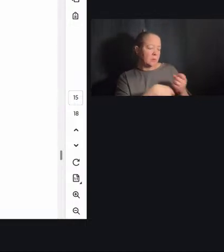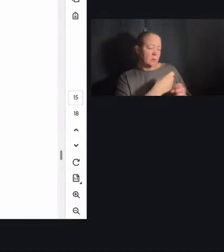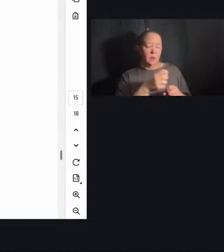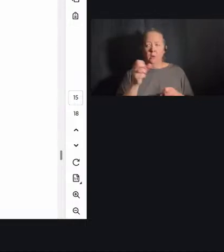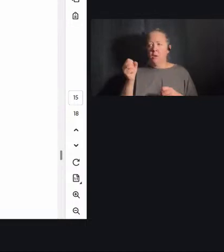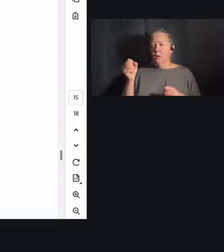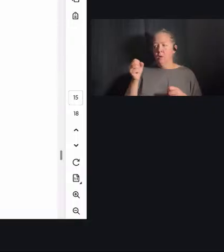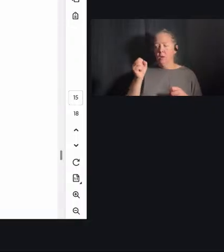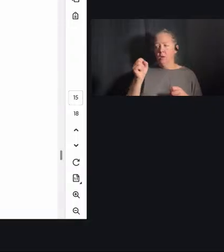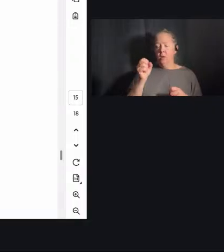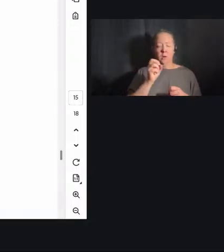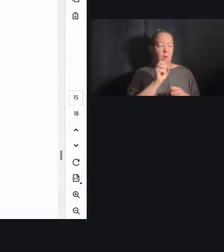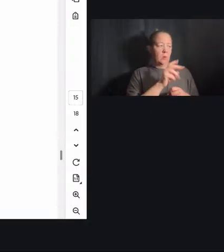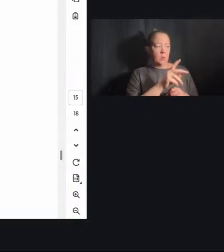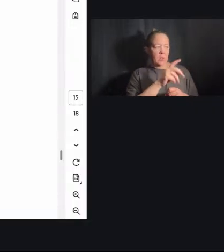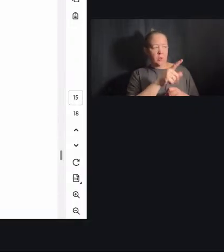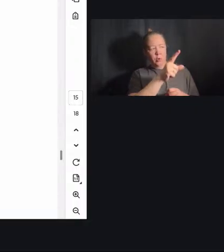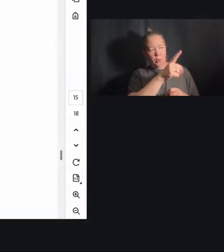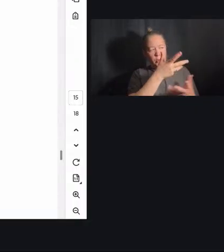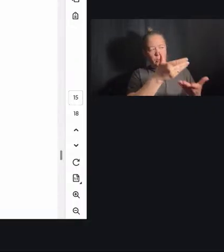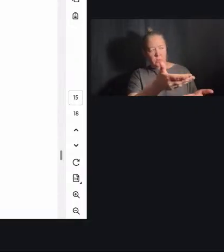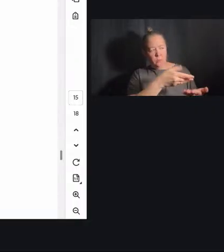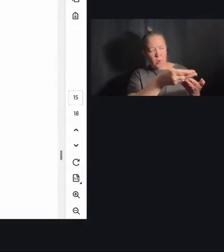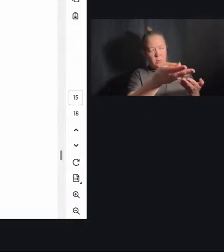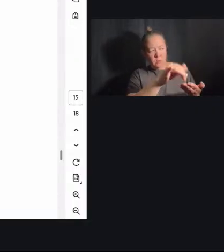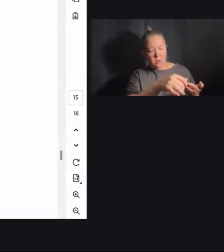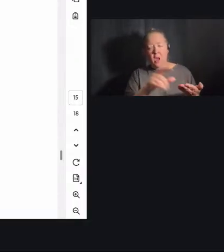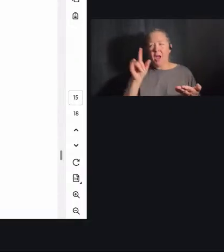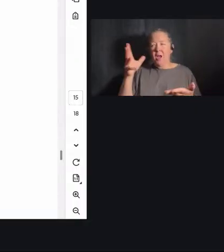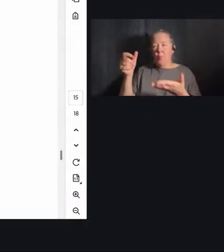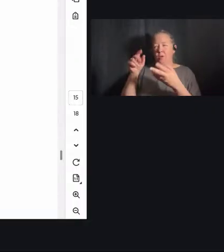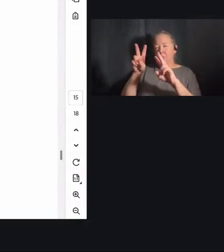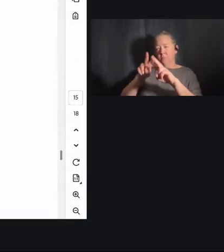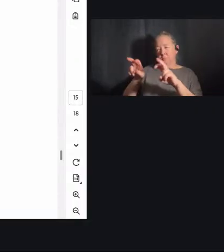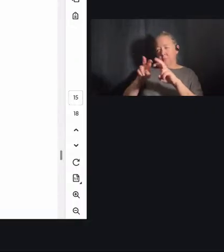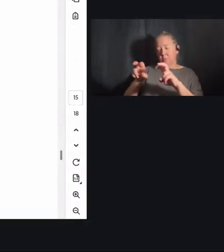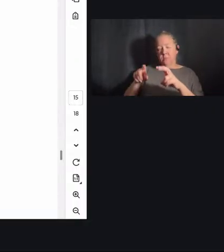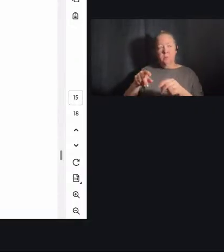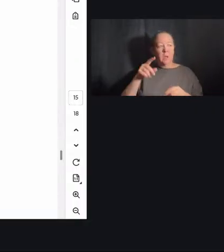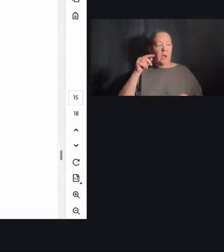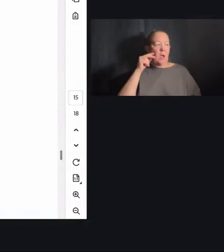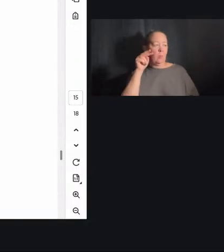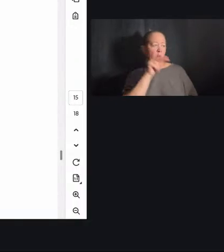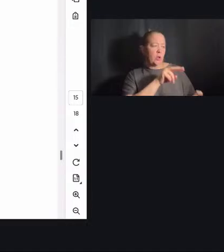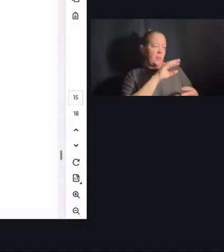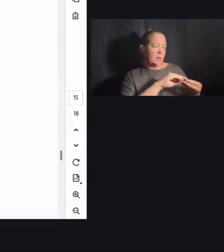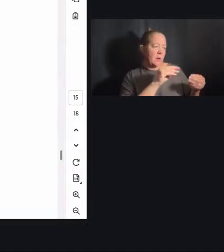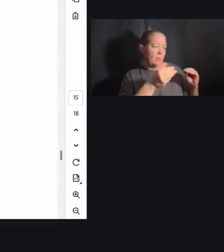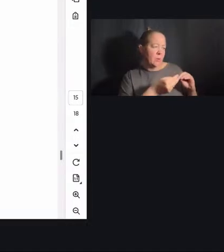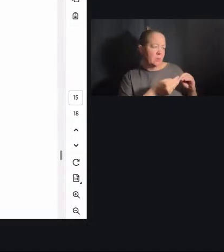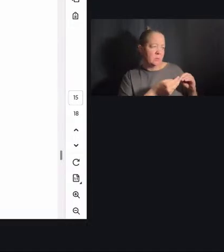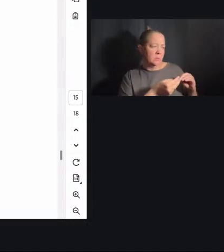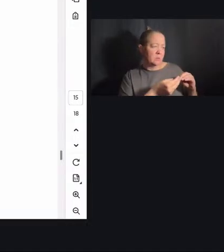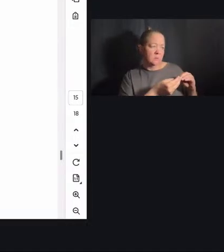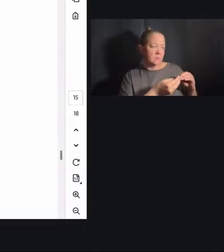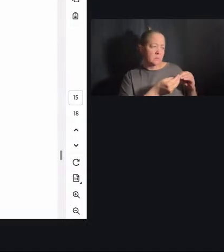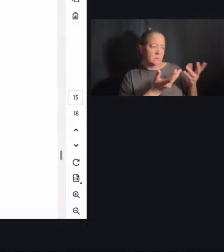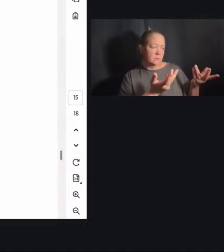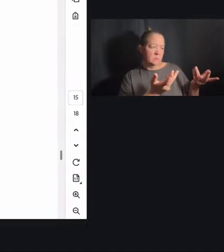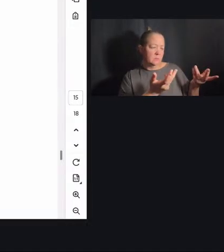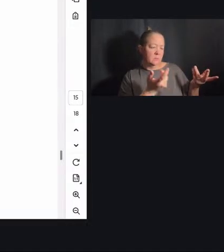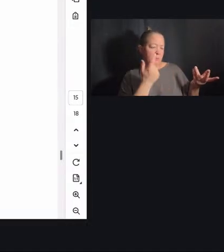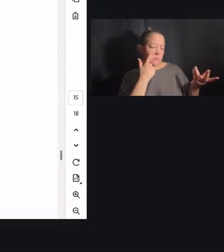I would want to look into that closer. Okay, just because I'm But- looking at the numbers and they just look like, because